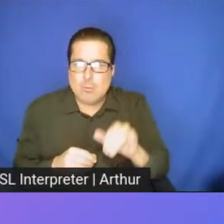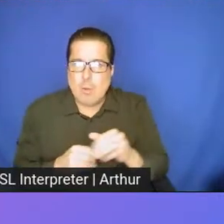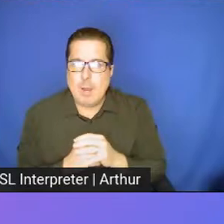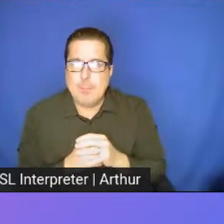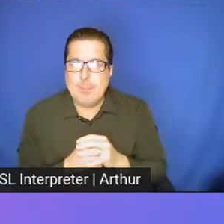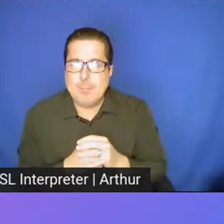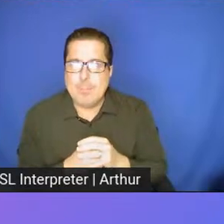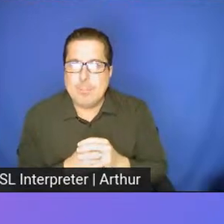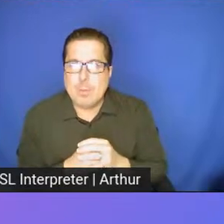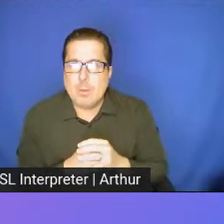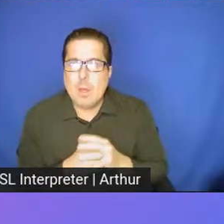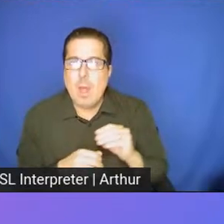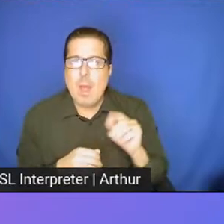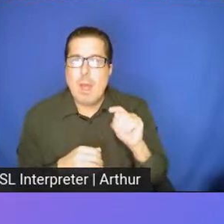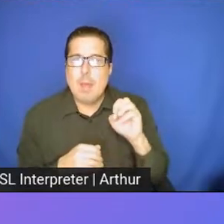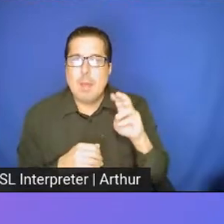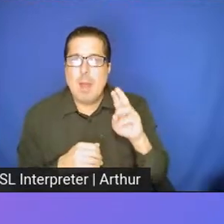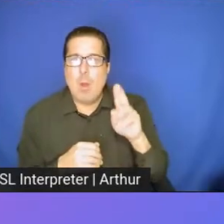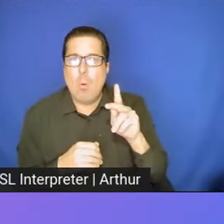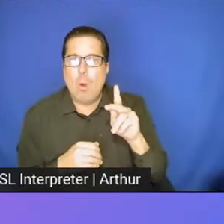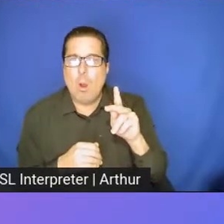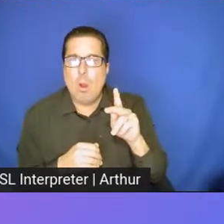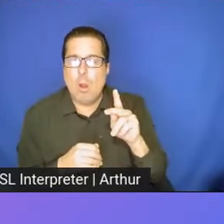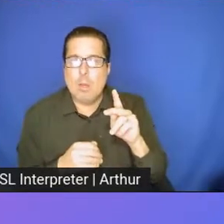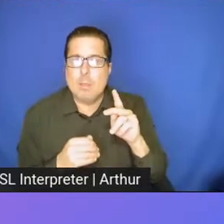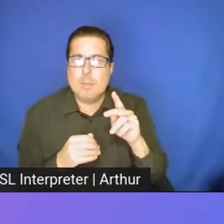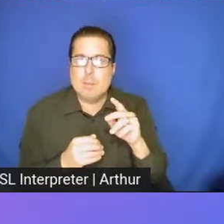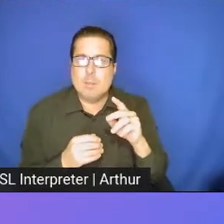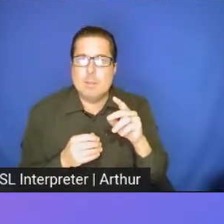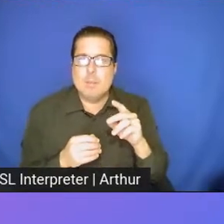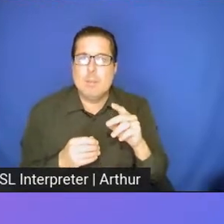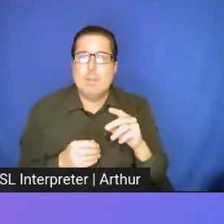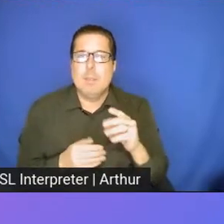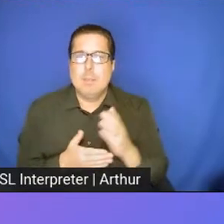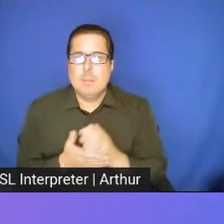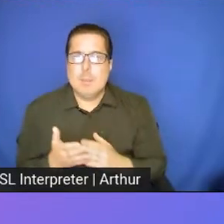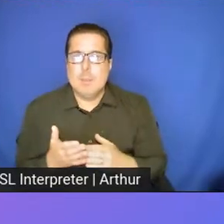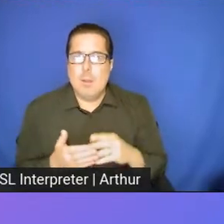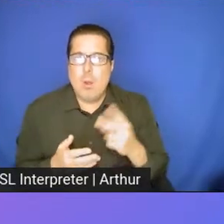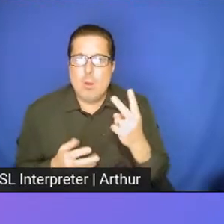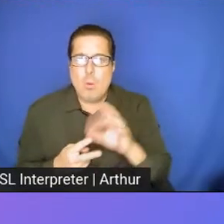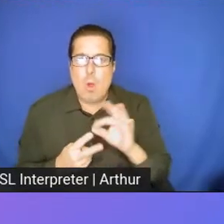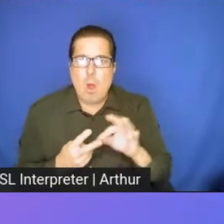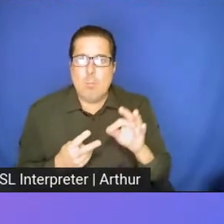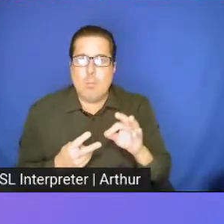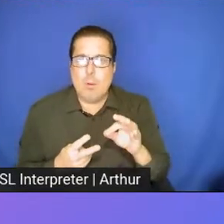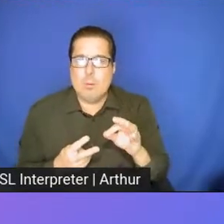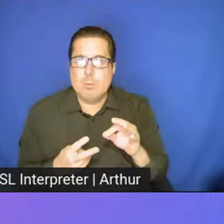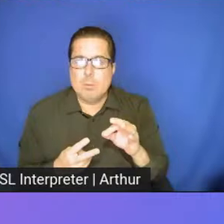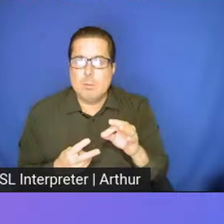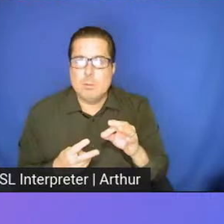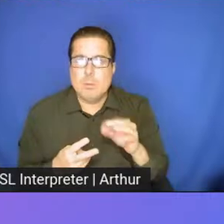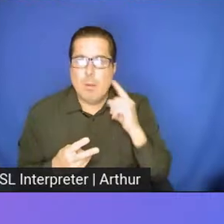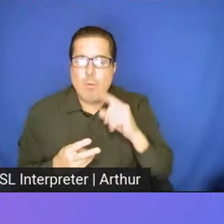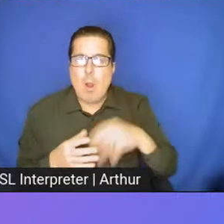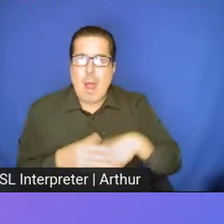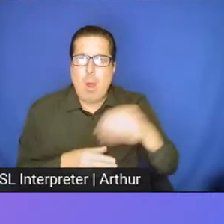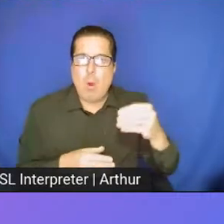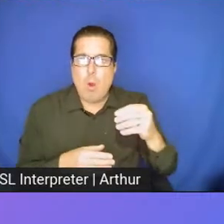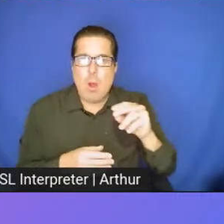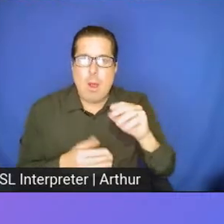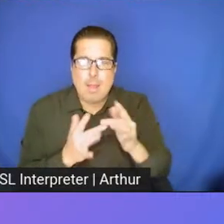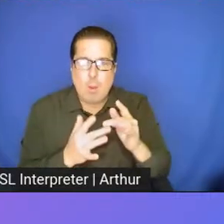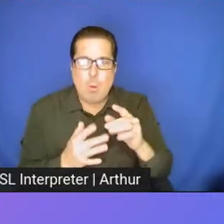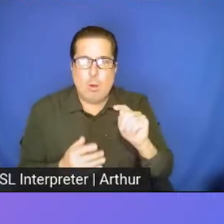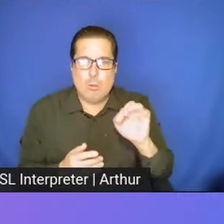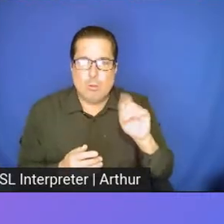And in the networking section, you can see here we have two options for our outgoing network traffic. So one it is